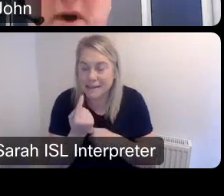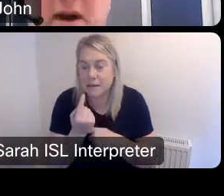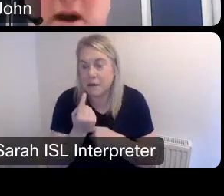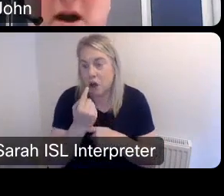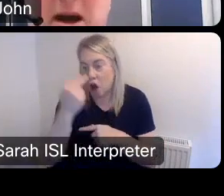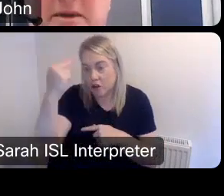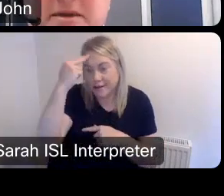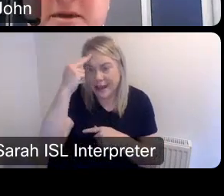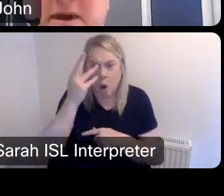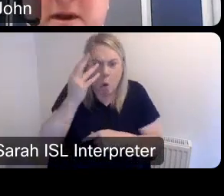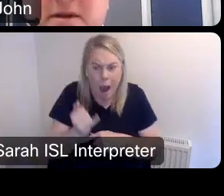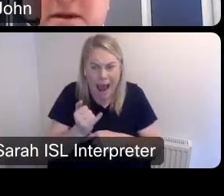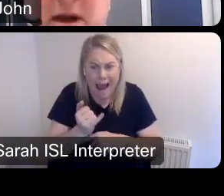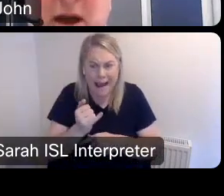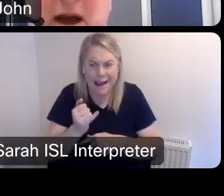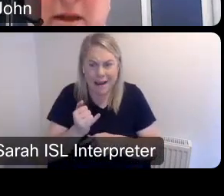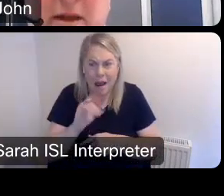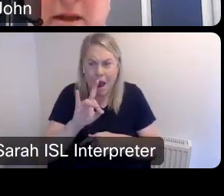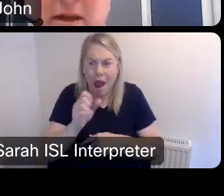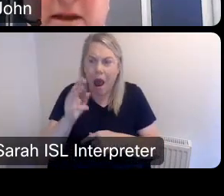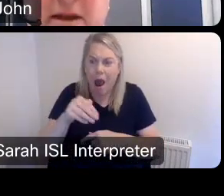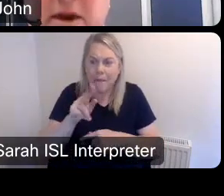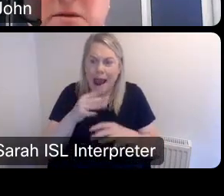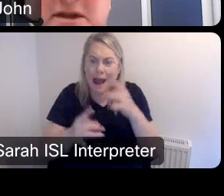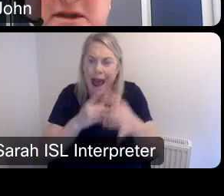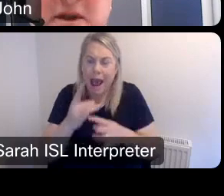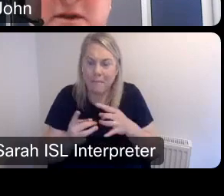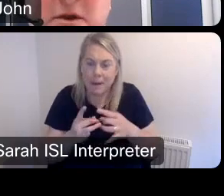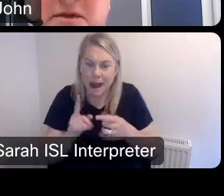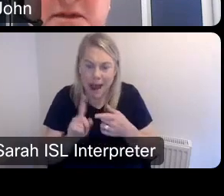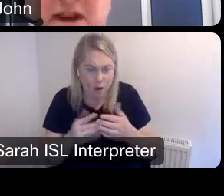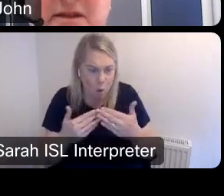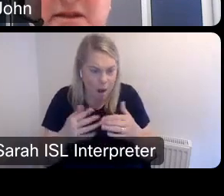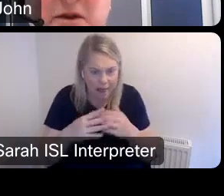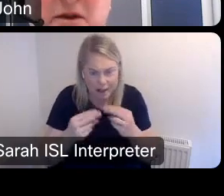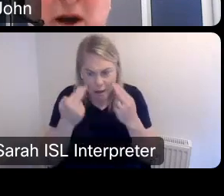of why harm happens and the things that we need to address in terms of